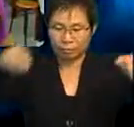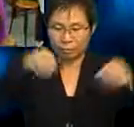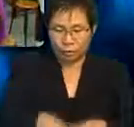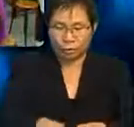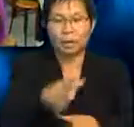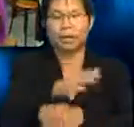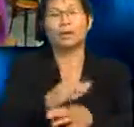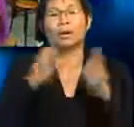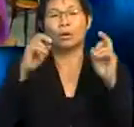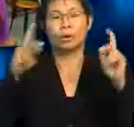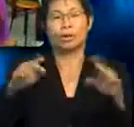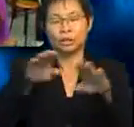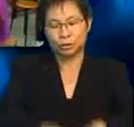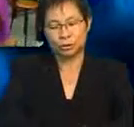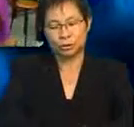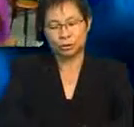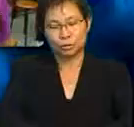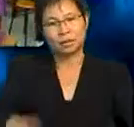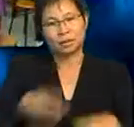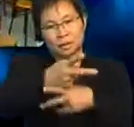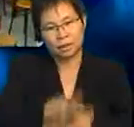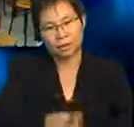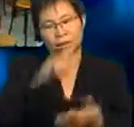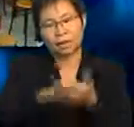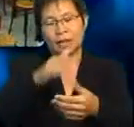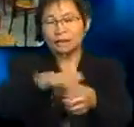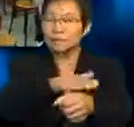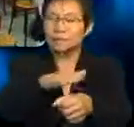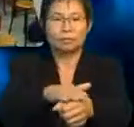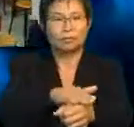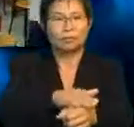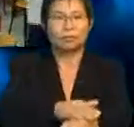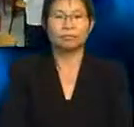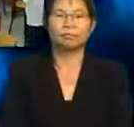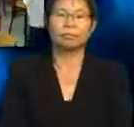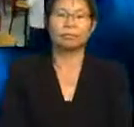Okay, kids, children. Okay, that's enough.